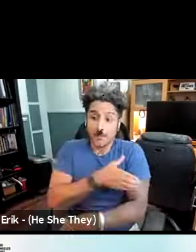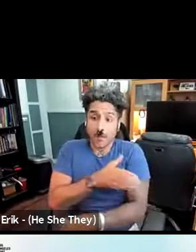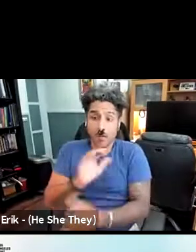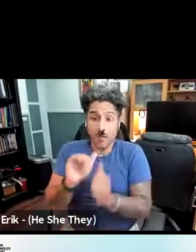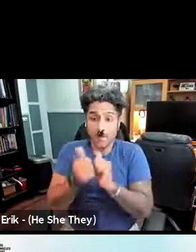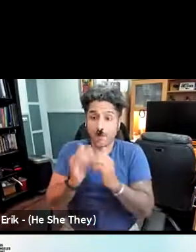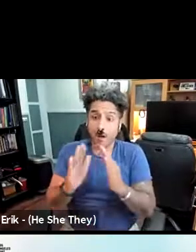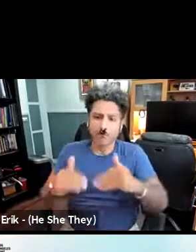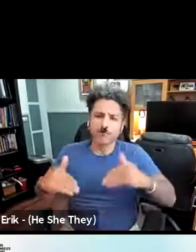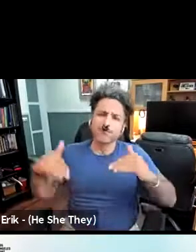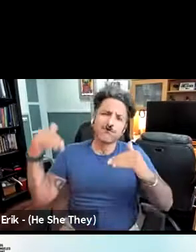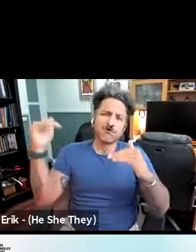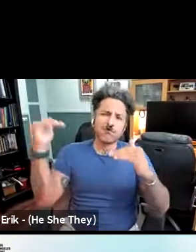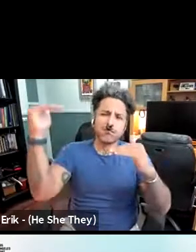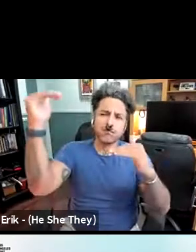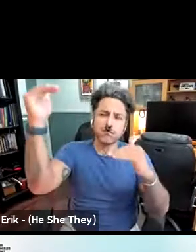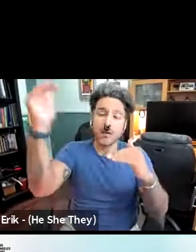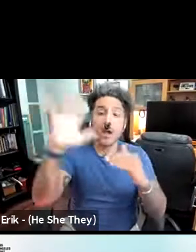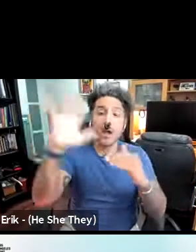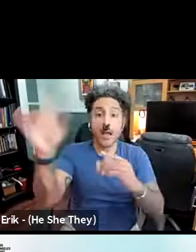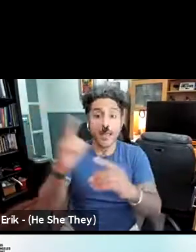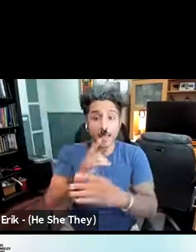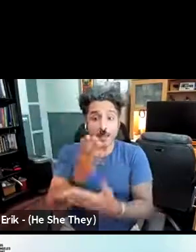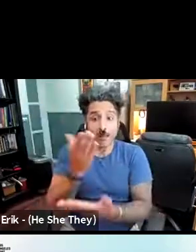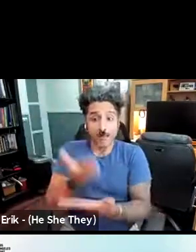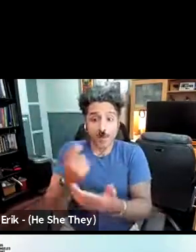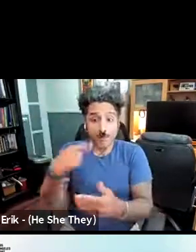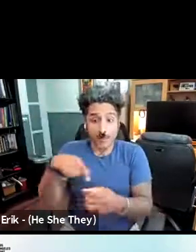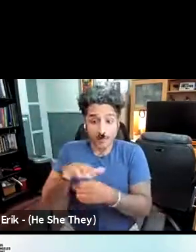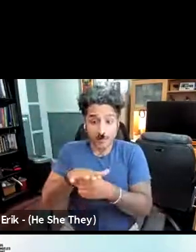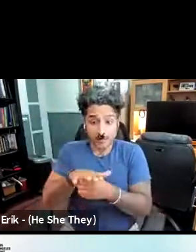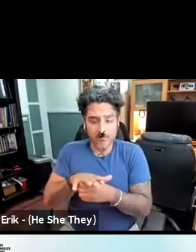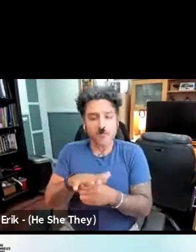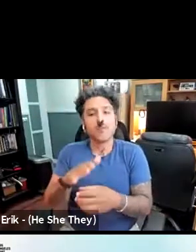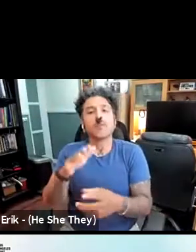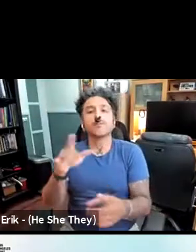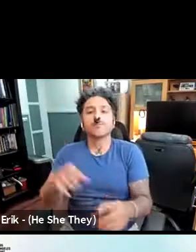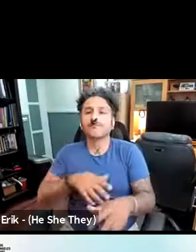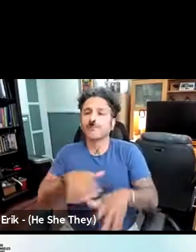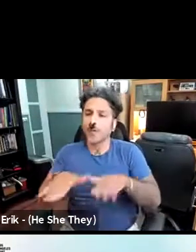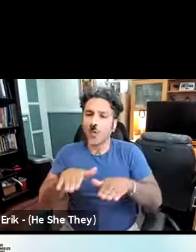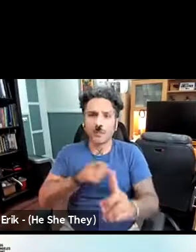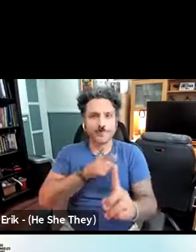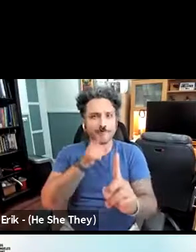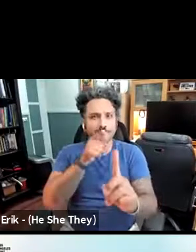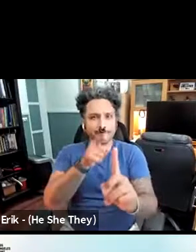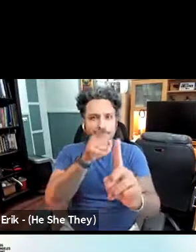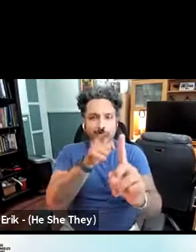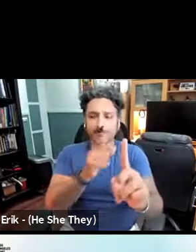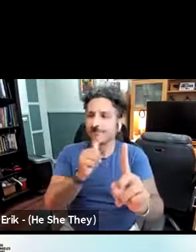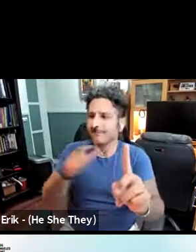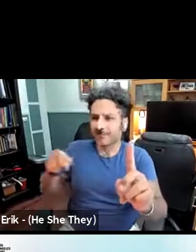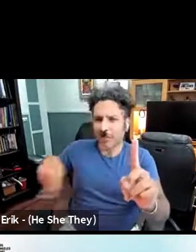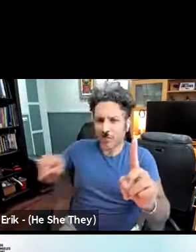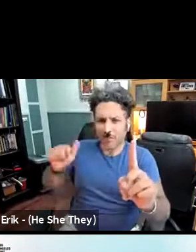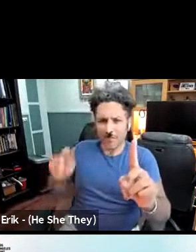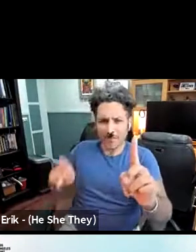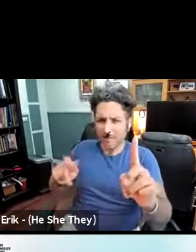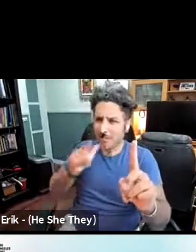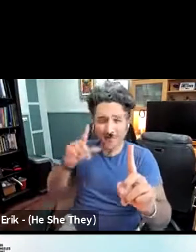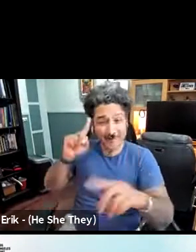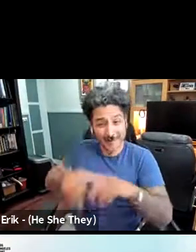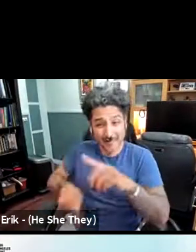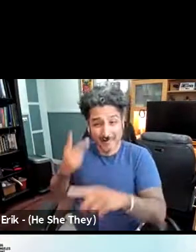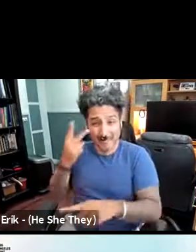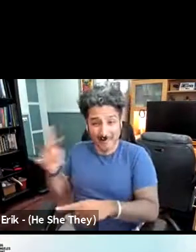before it even has come into fruition on this plane, and building and walking towards it, even though everyone else cannot see it. And I think we have to keep